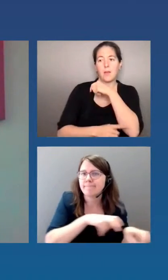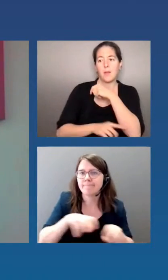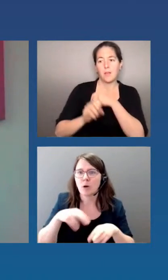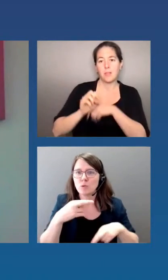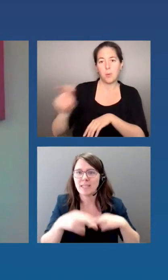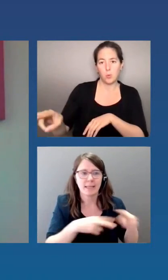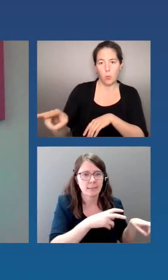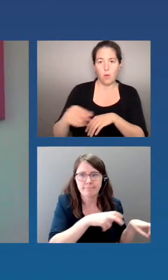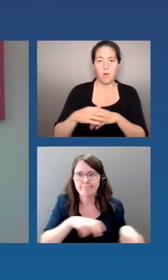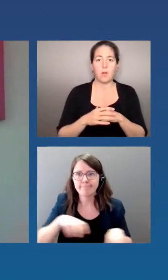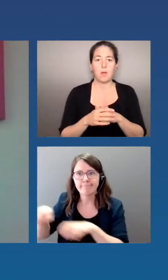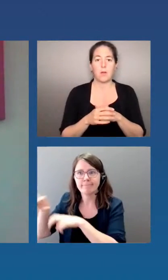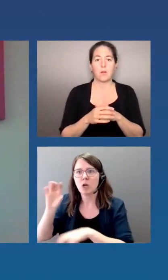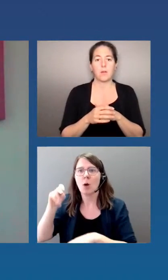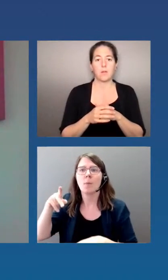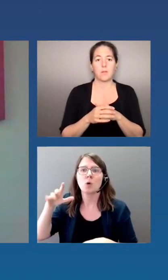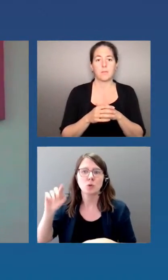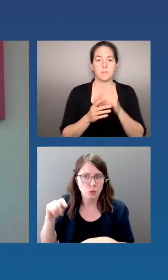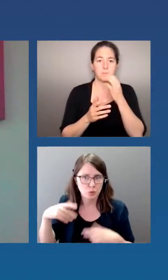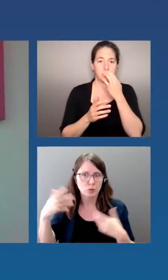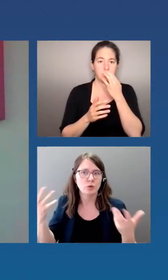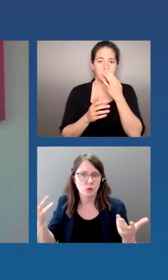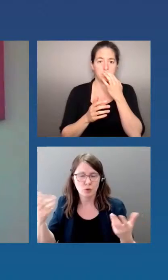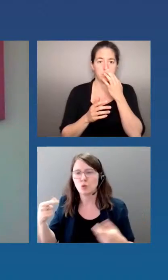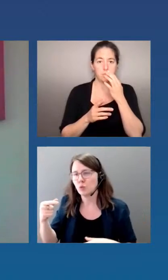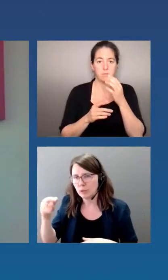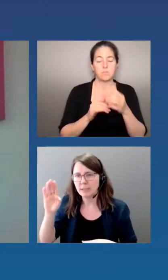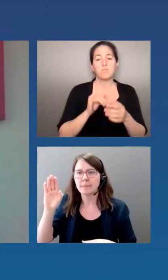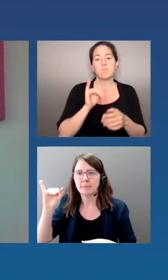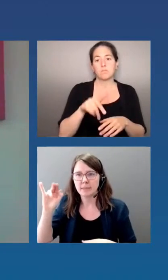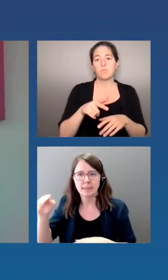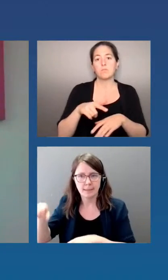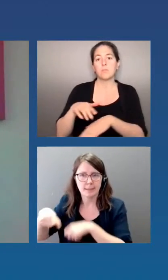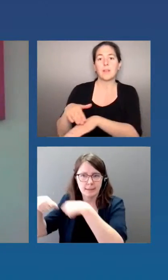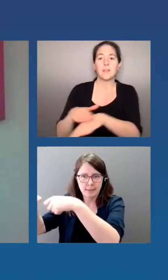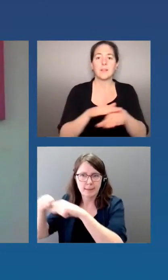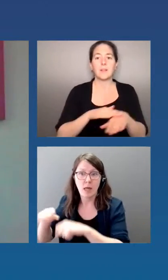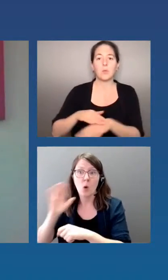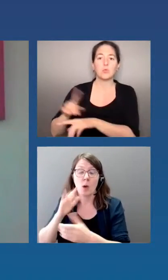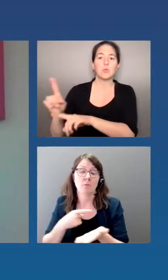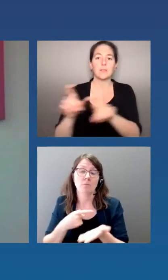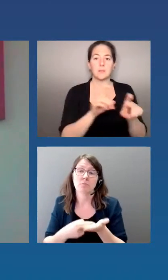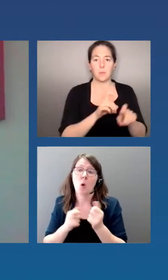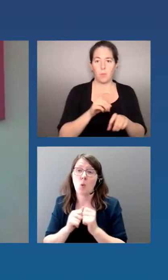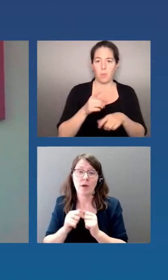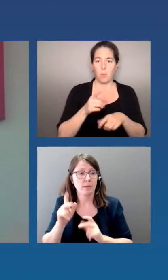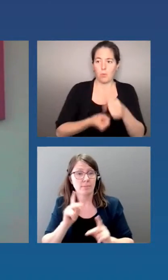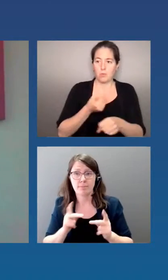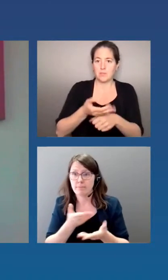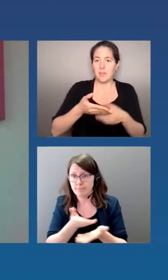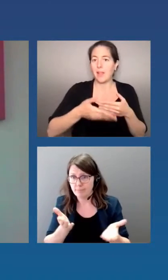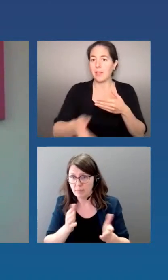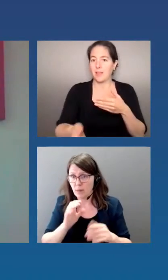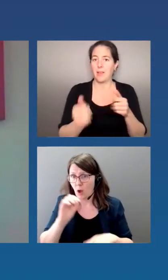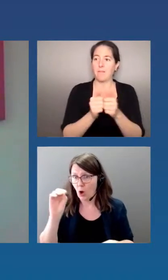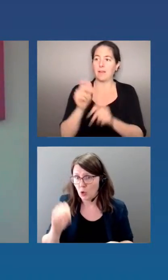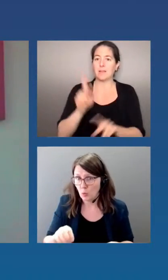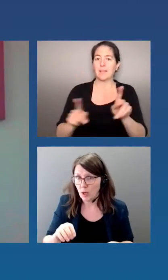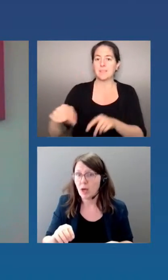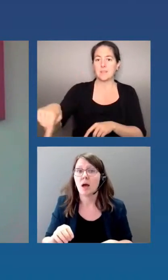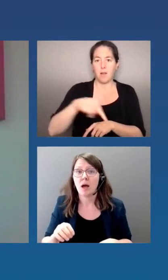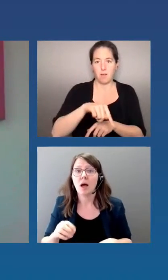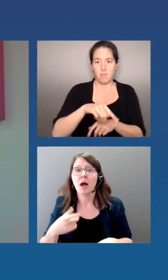consult on with the residents later this year. So that's the next stage that'll help us get an understanding of how much we